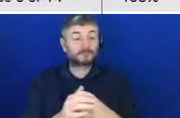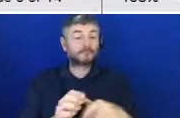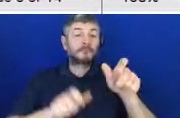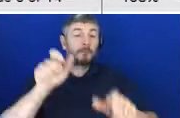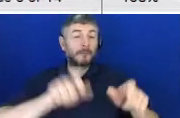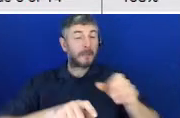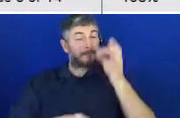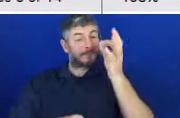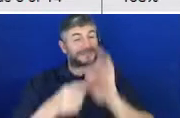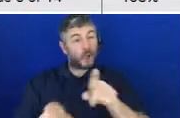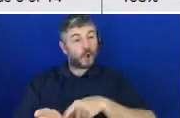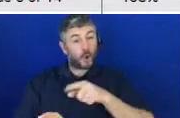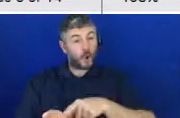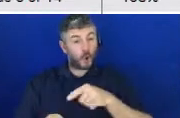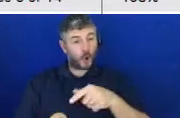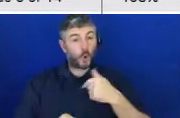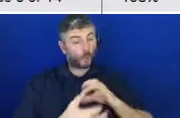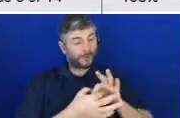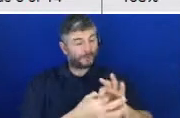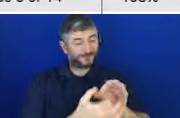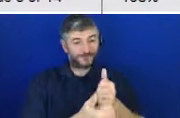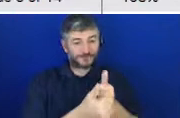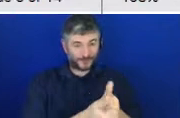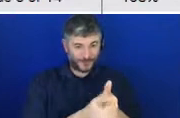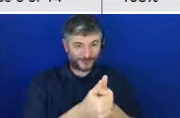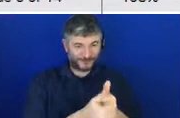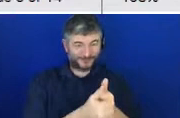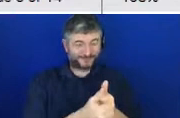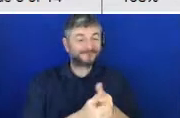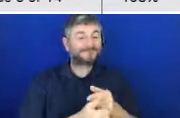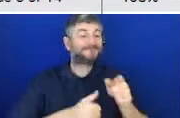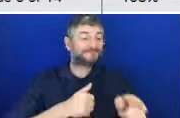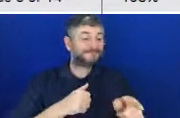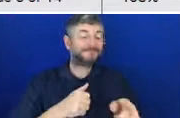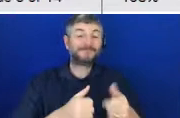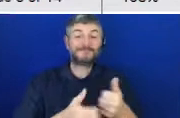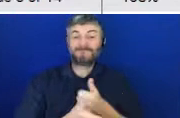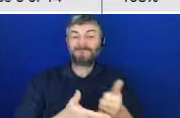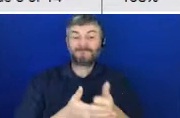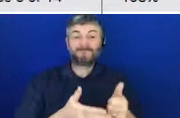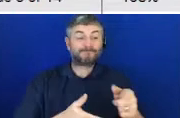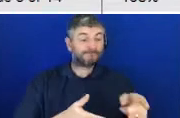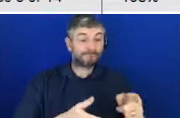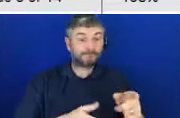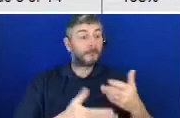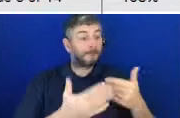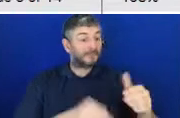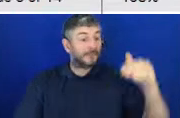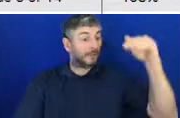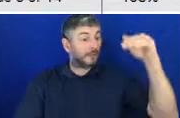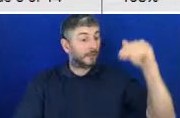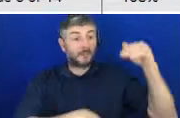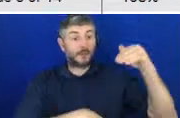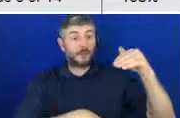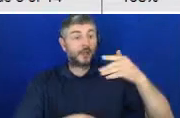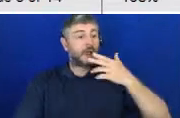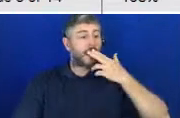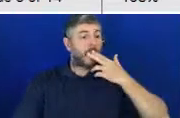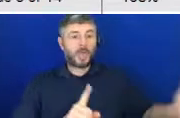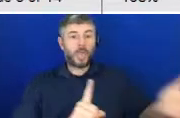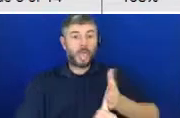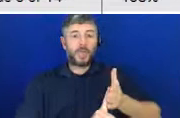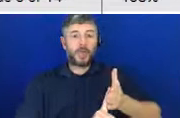young people that we work with. We find that often once they're offended, then it's really difficult